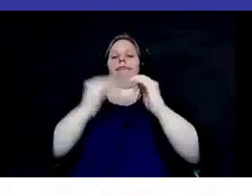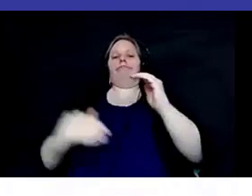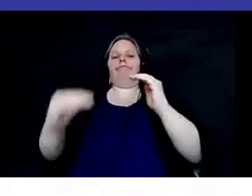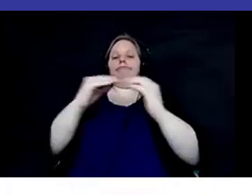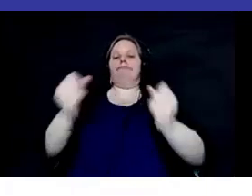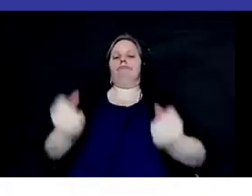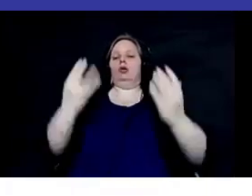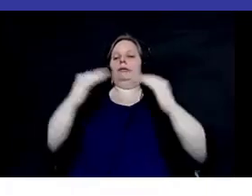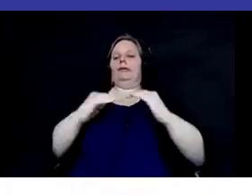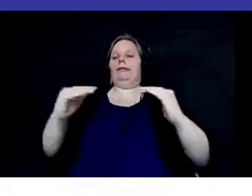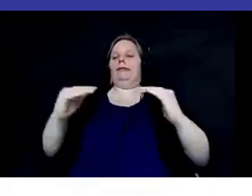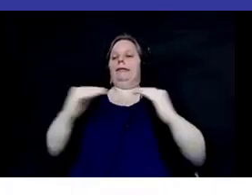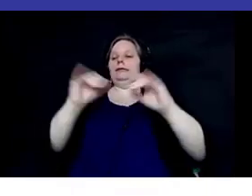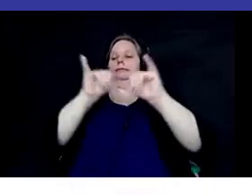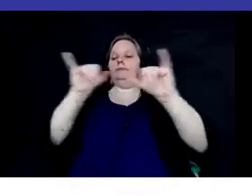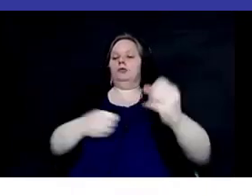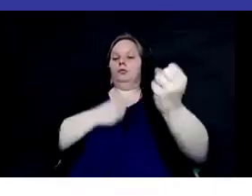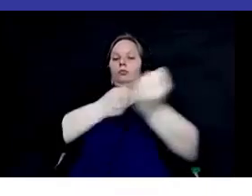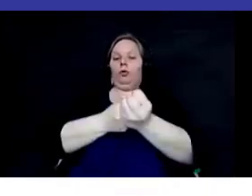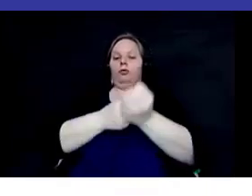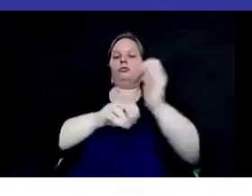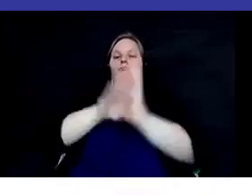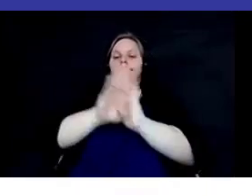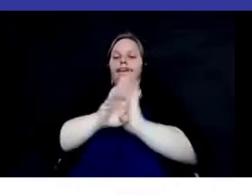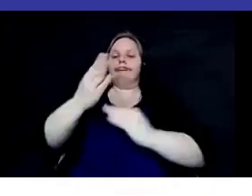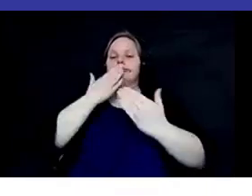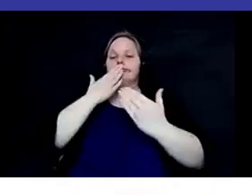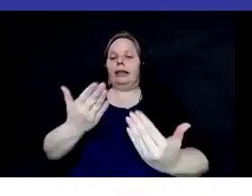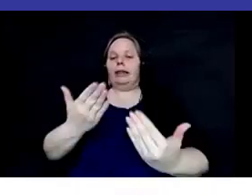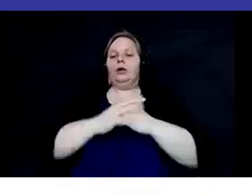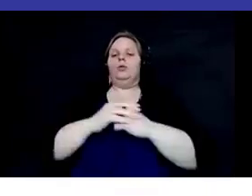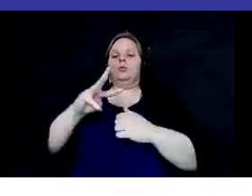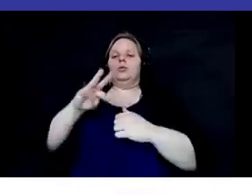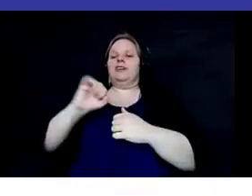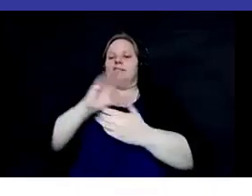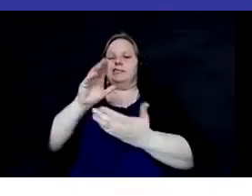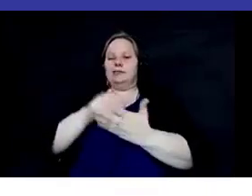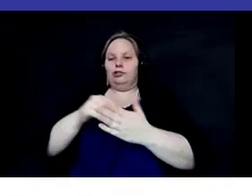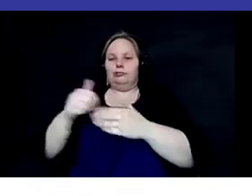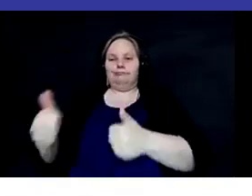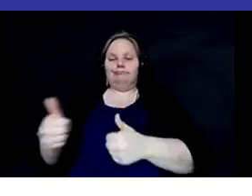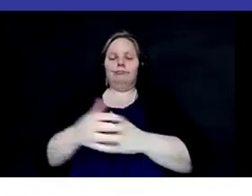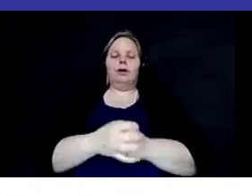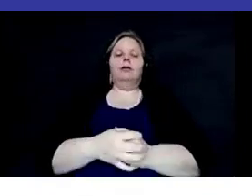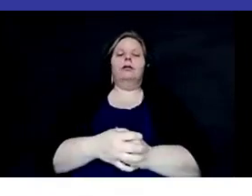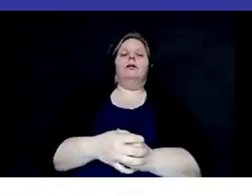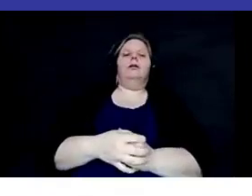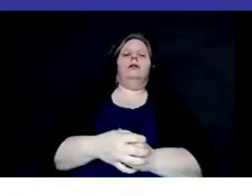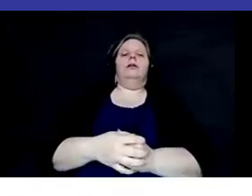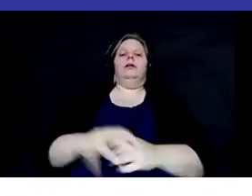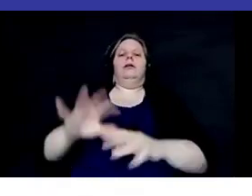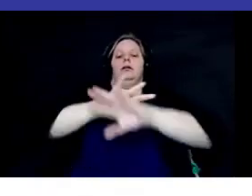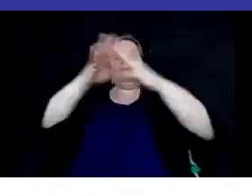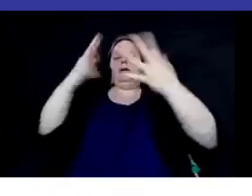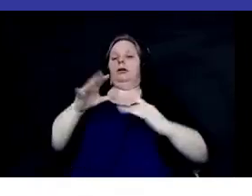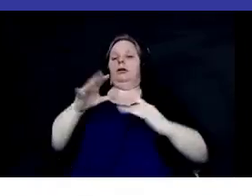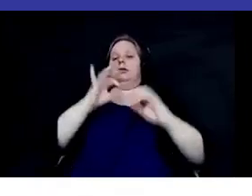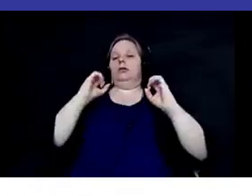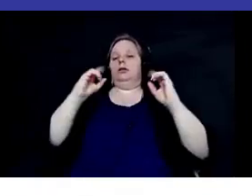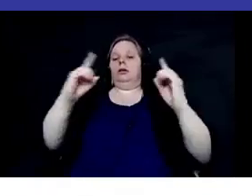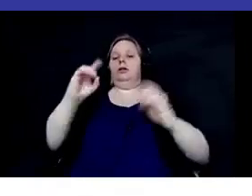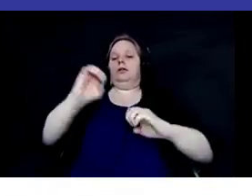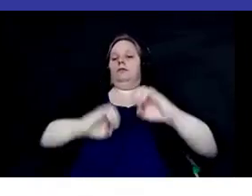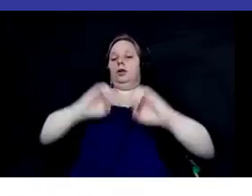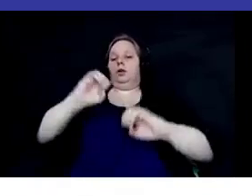of that, so thank you to our Wisconsin RTI Center. Comprehensive special education evaluation, why it matters.